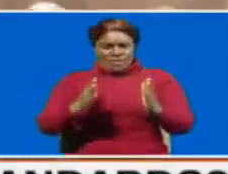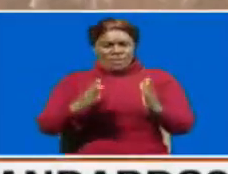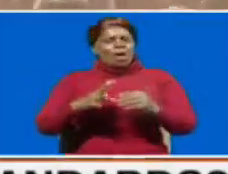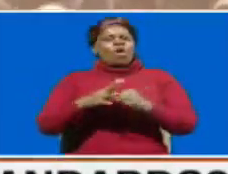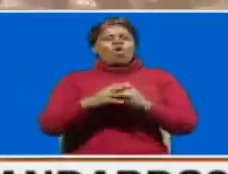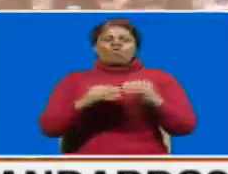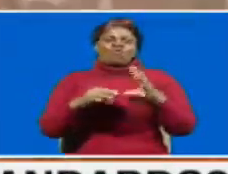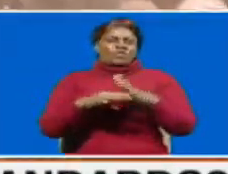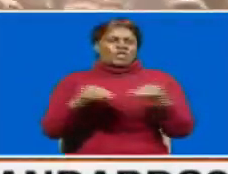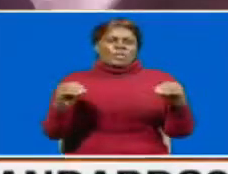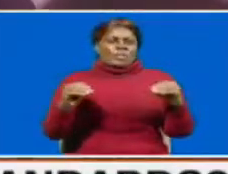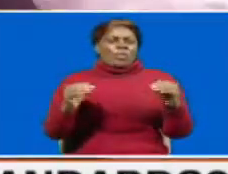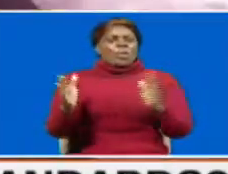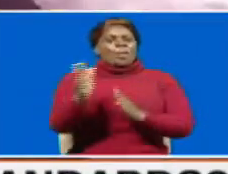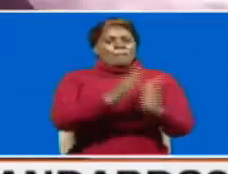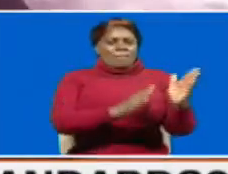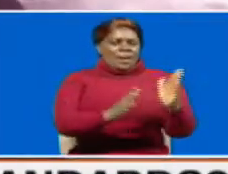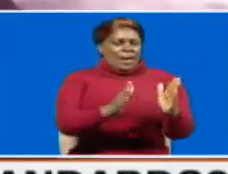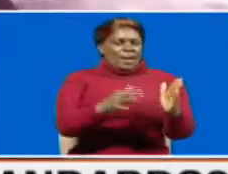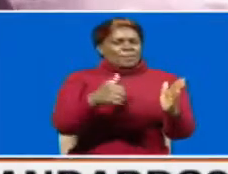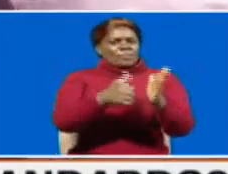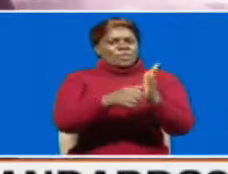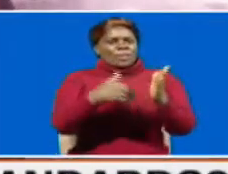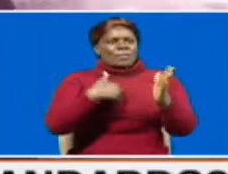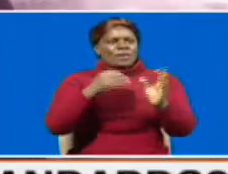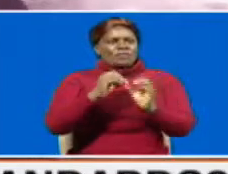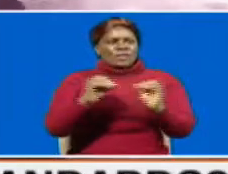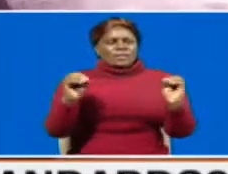be comfortable with his plan.